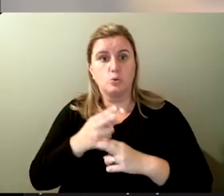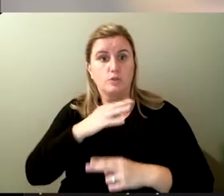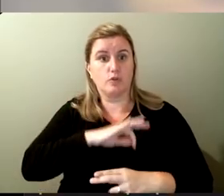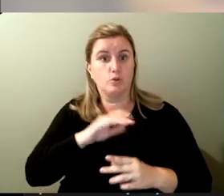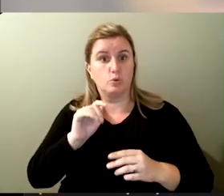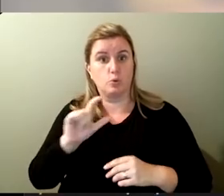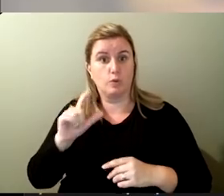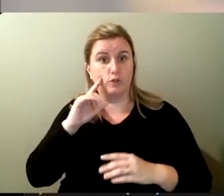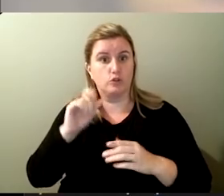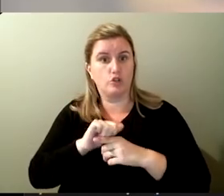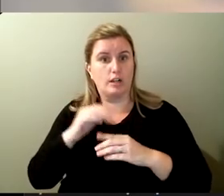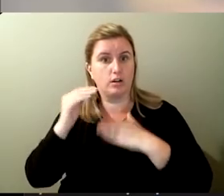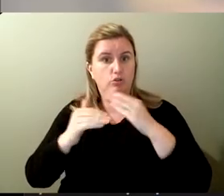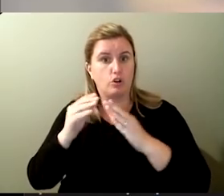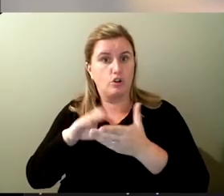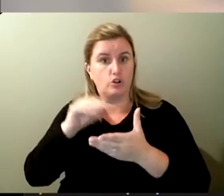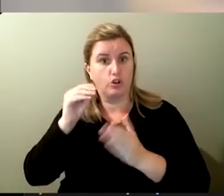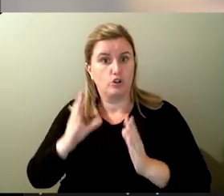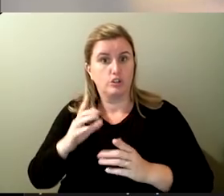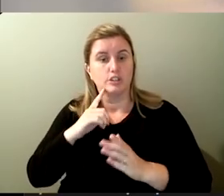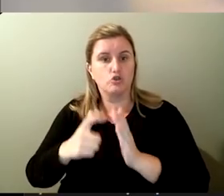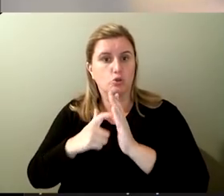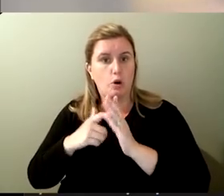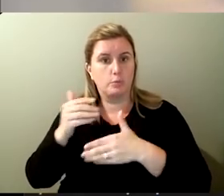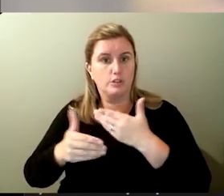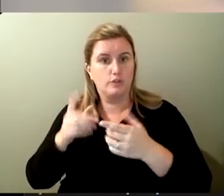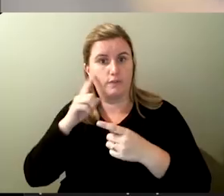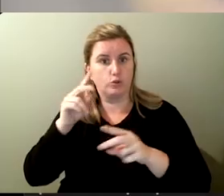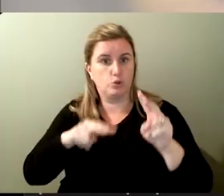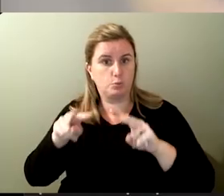training adult learners and is a required procedure of supervision.